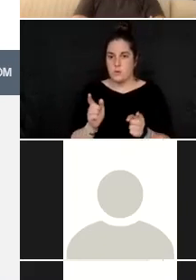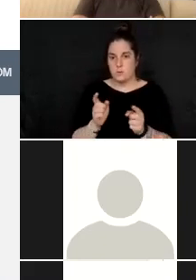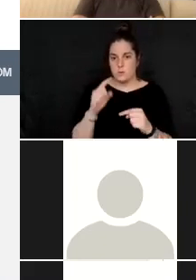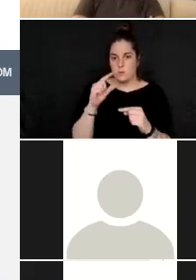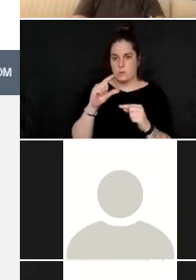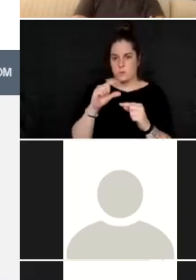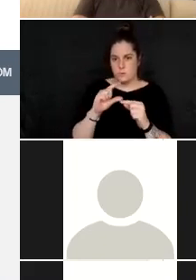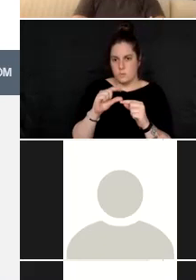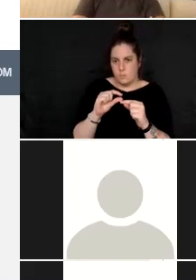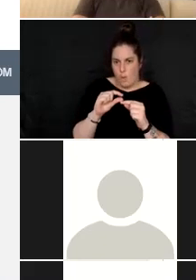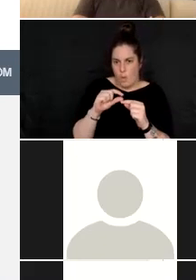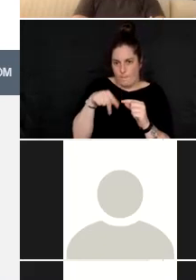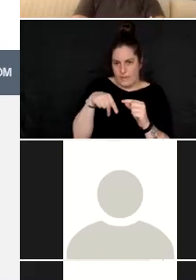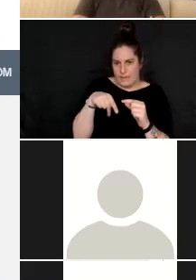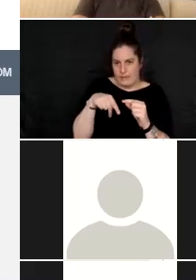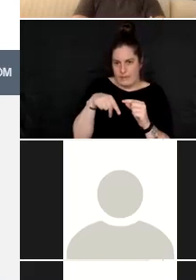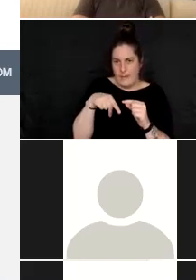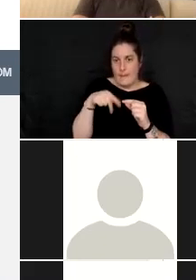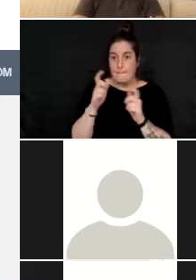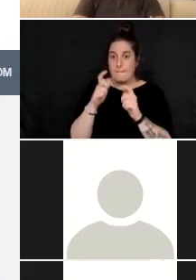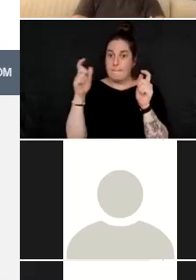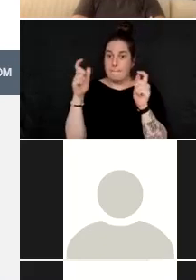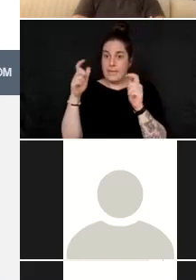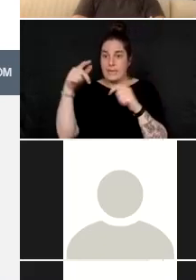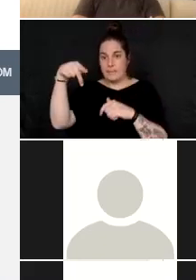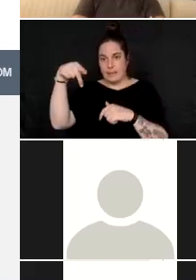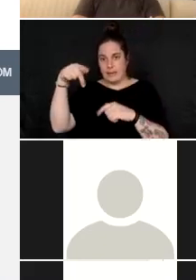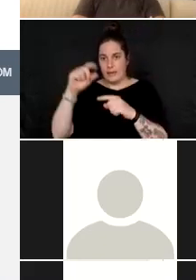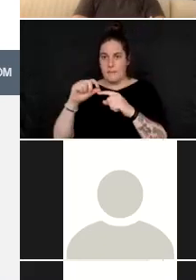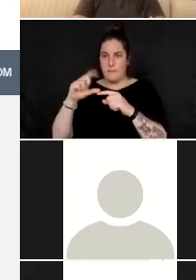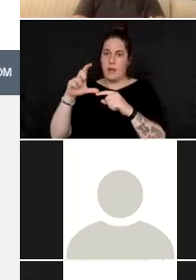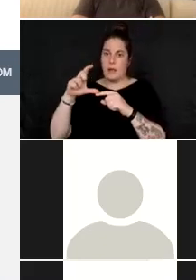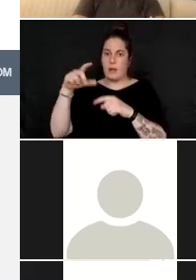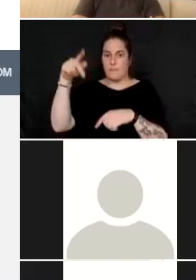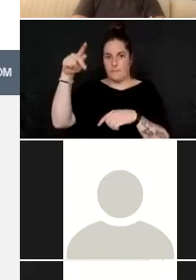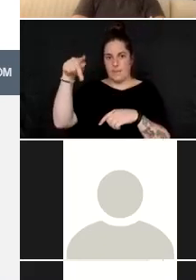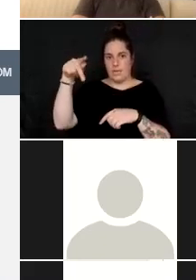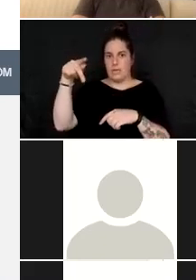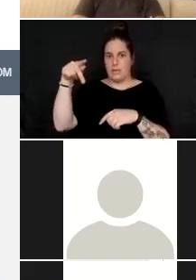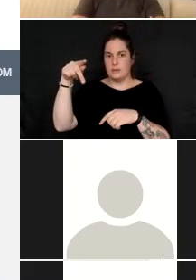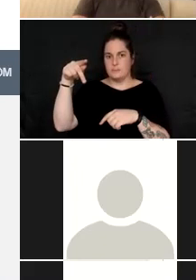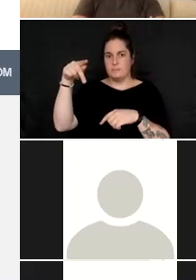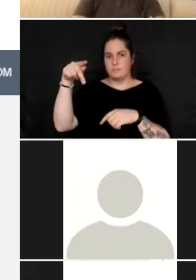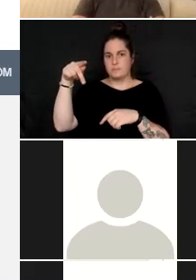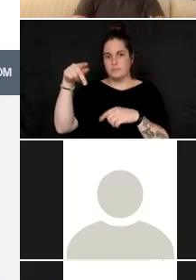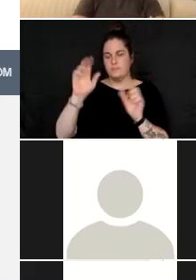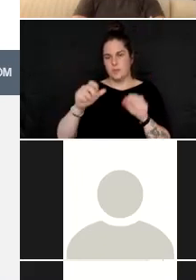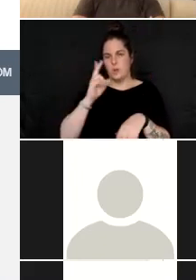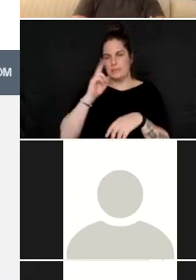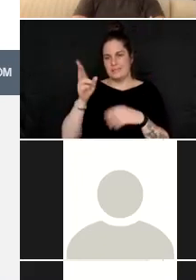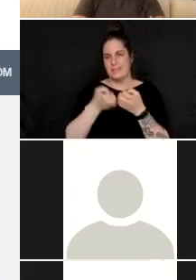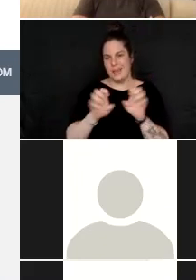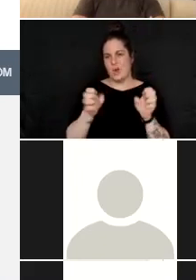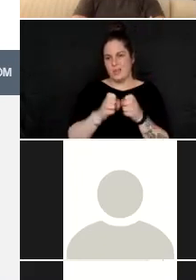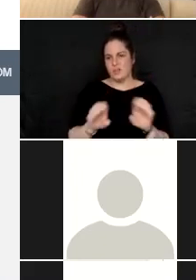So power P is equal to work W per unit time. And so because